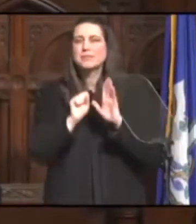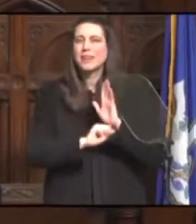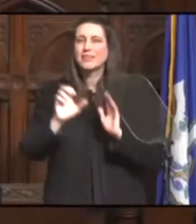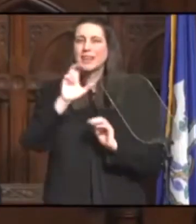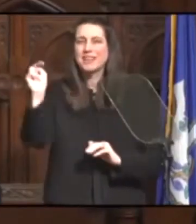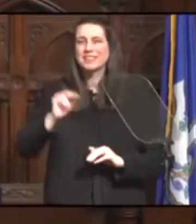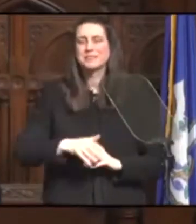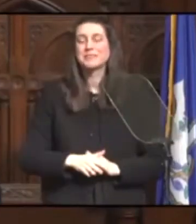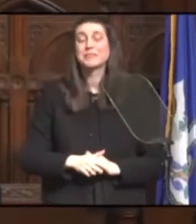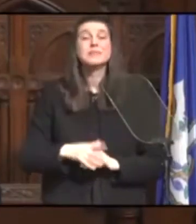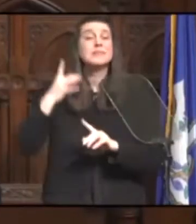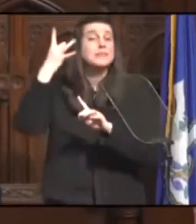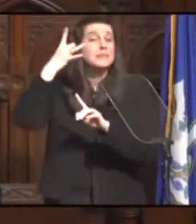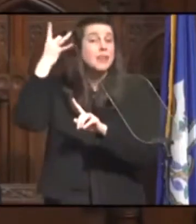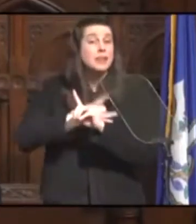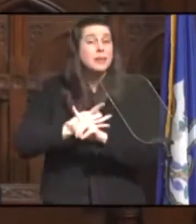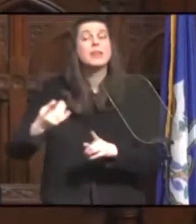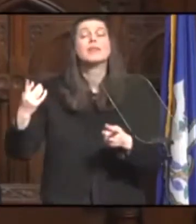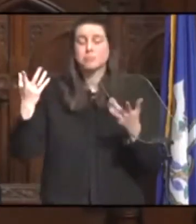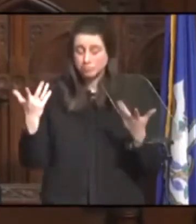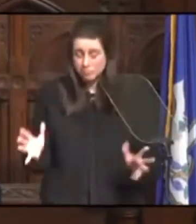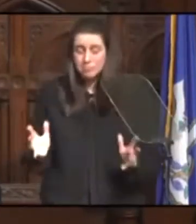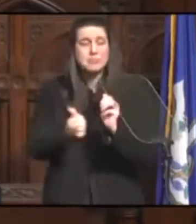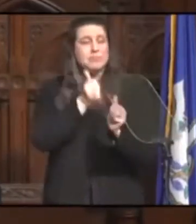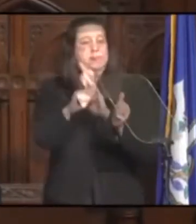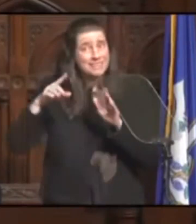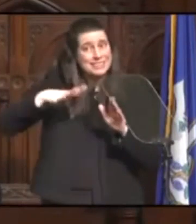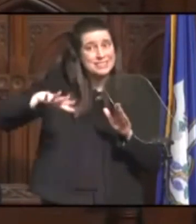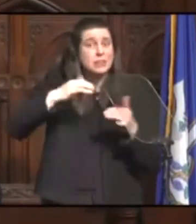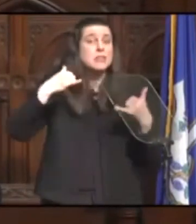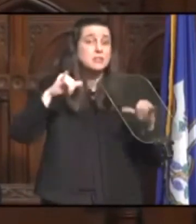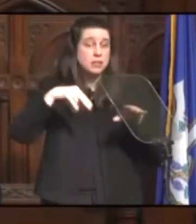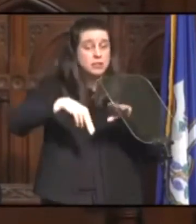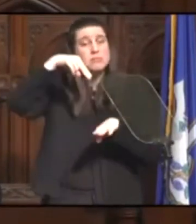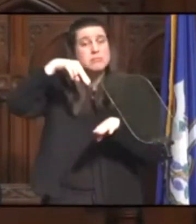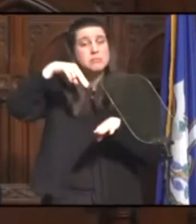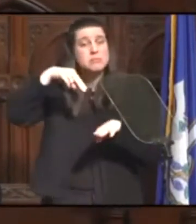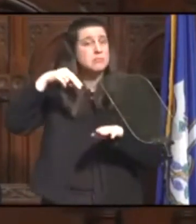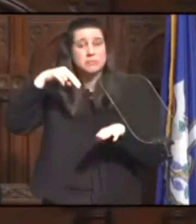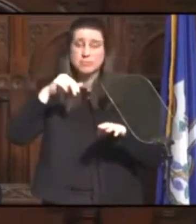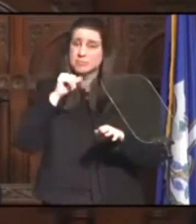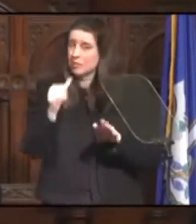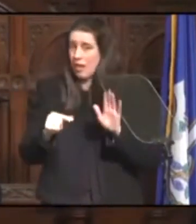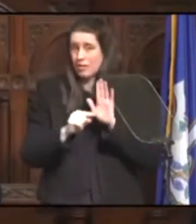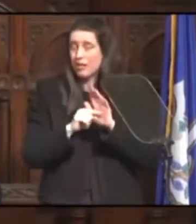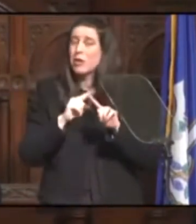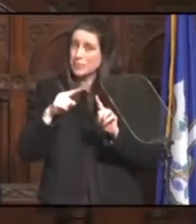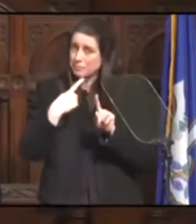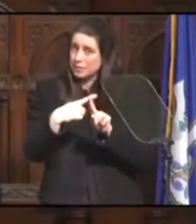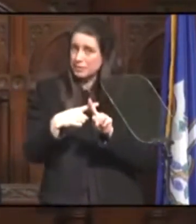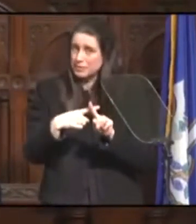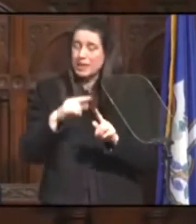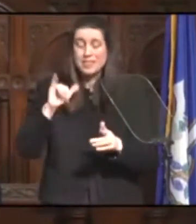8 months ago, we passed on a strongly bipartisan basis a two-year budget. That budget makes our state's largest ever commitment